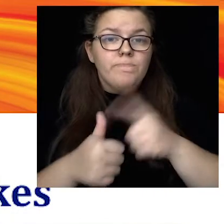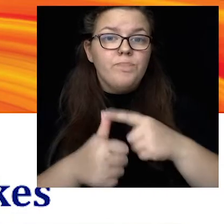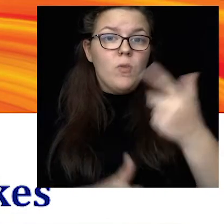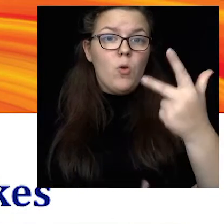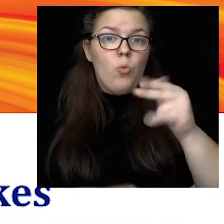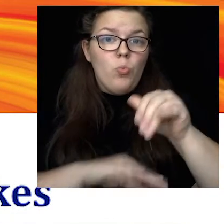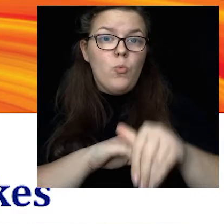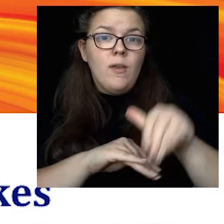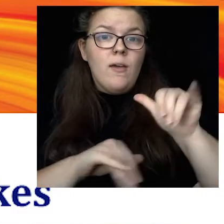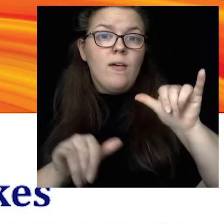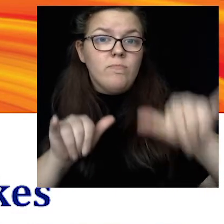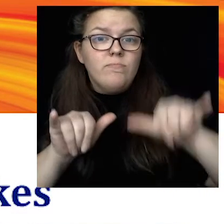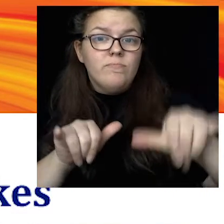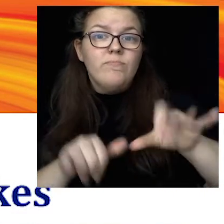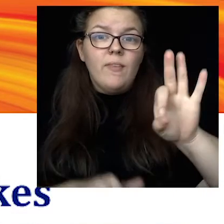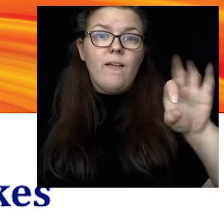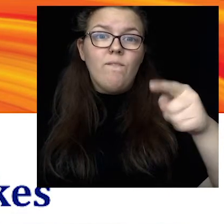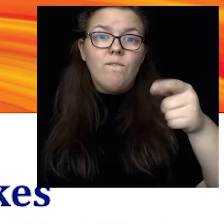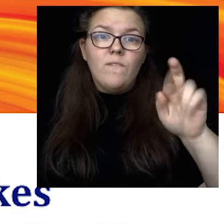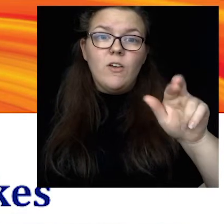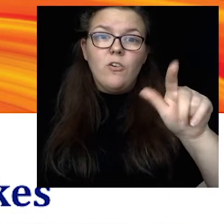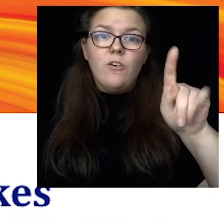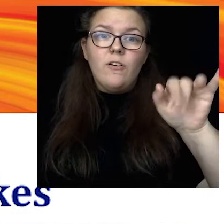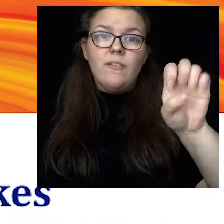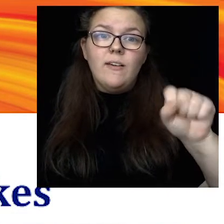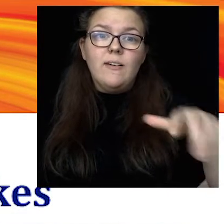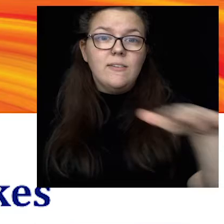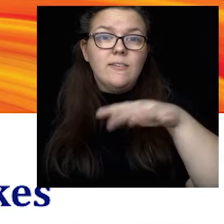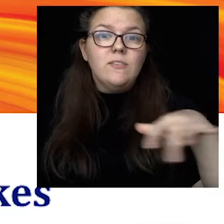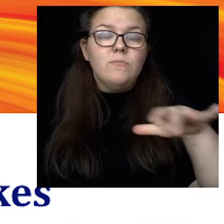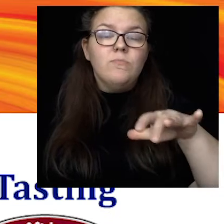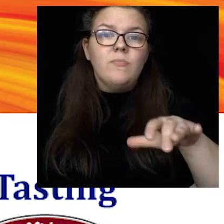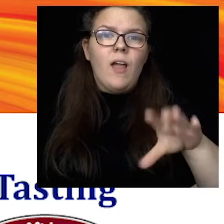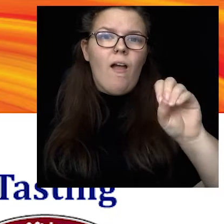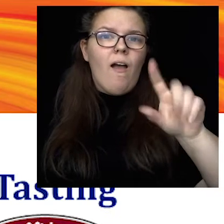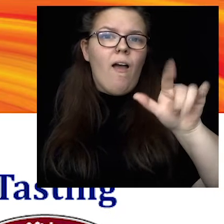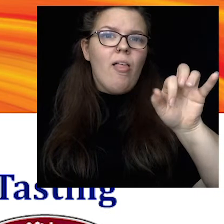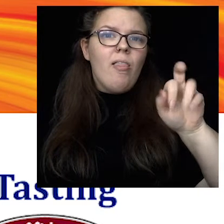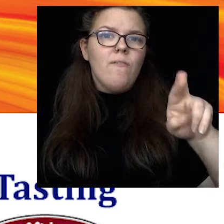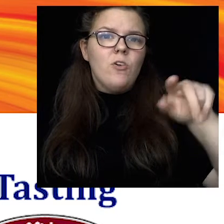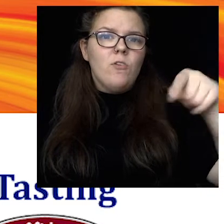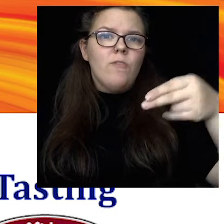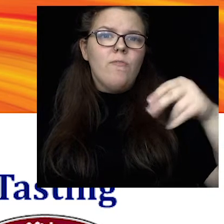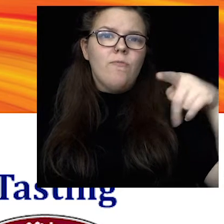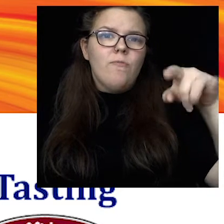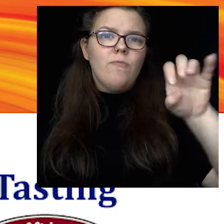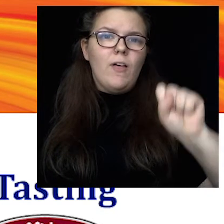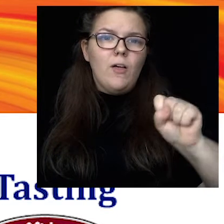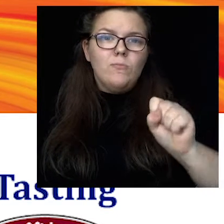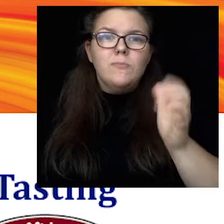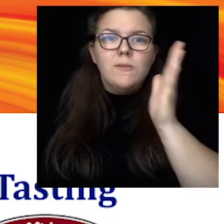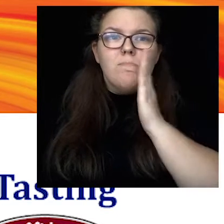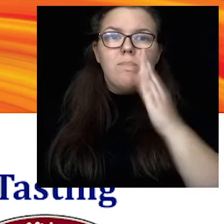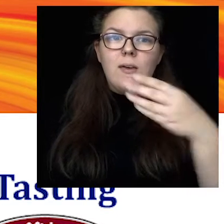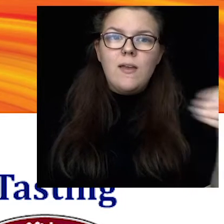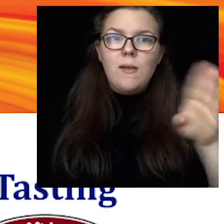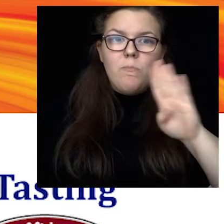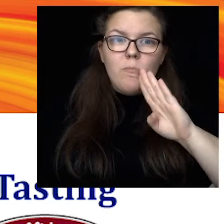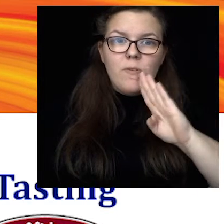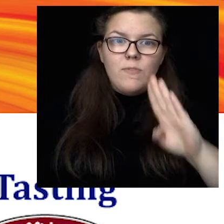3-night retreat in Finger Lakes at the Bed and Breakfast at Oliver Phelps. An in-home Maker's